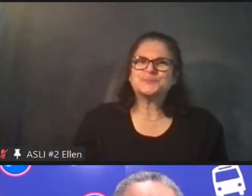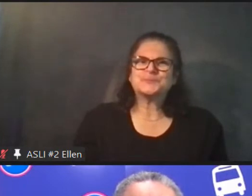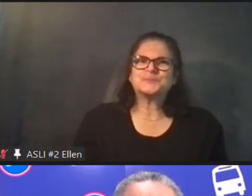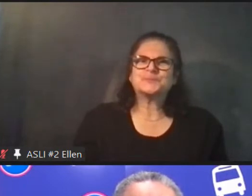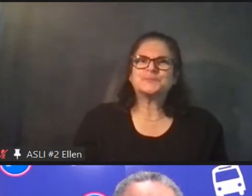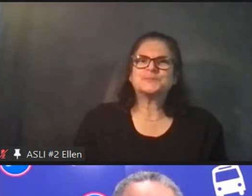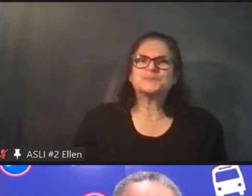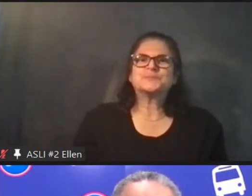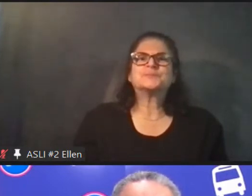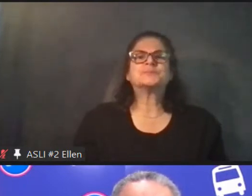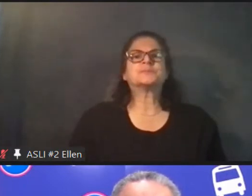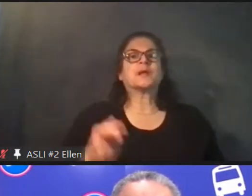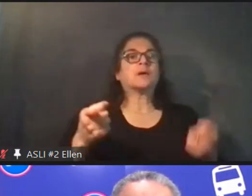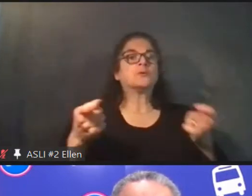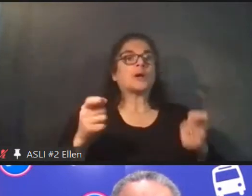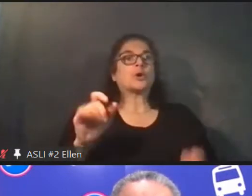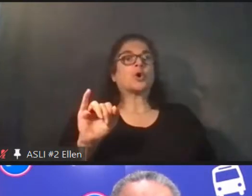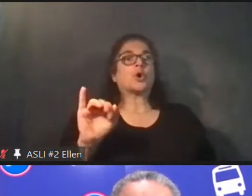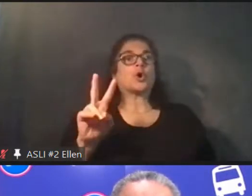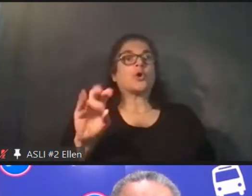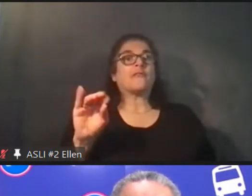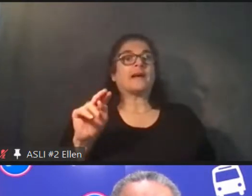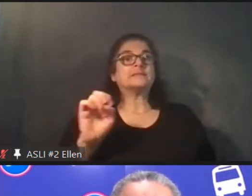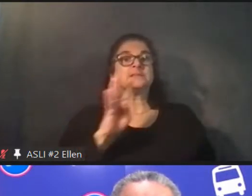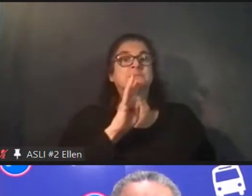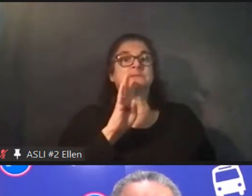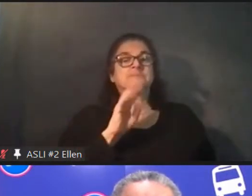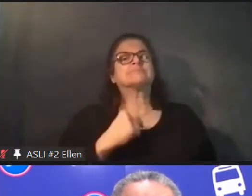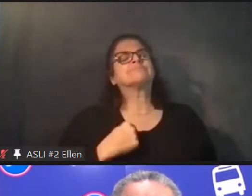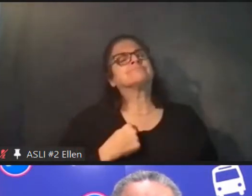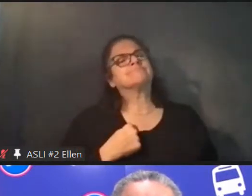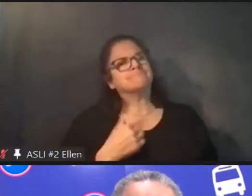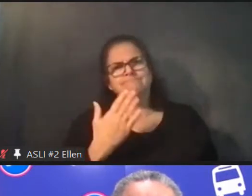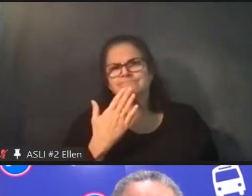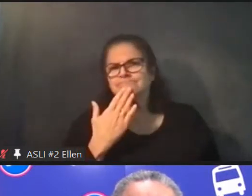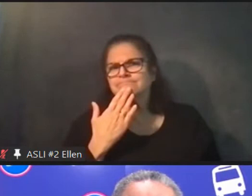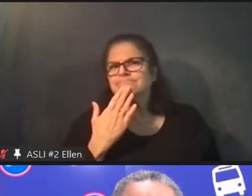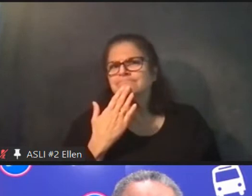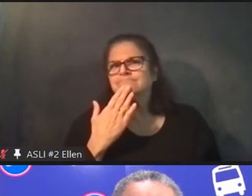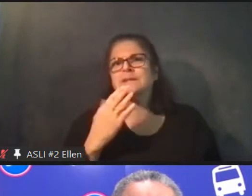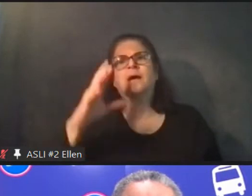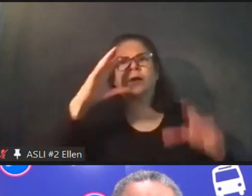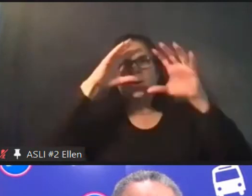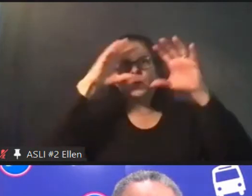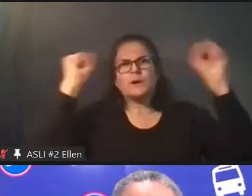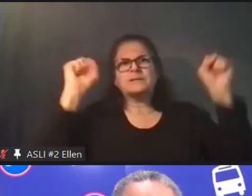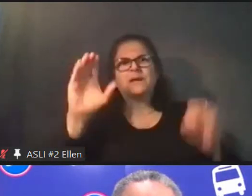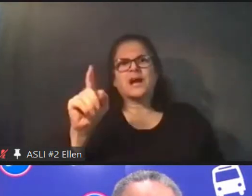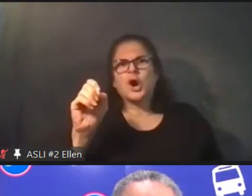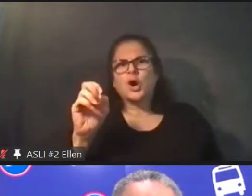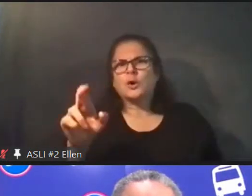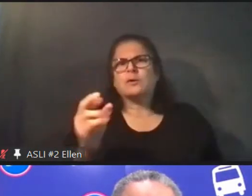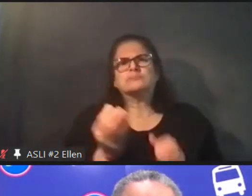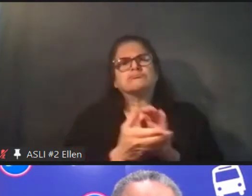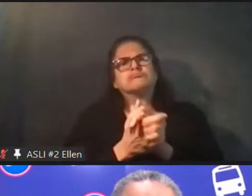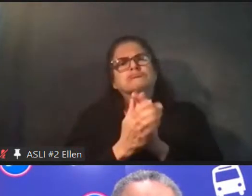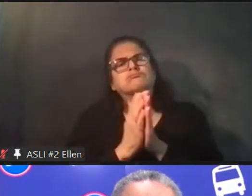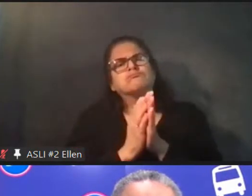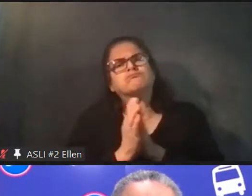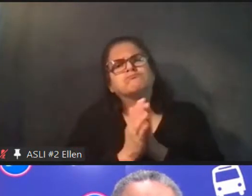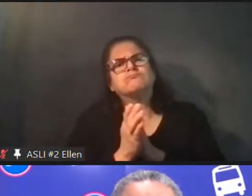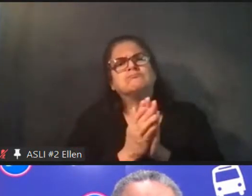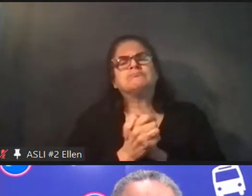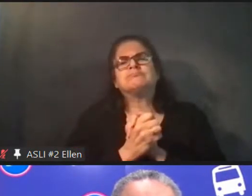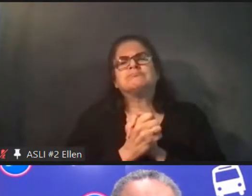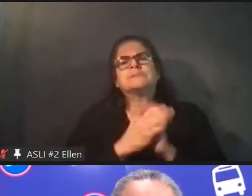This is Director Irvine, and I just want to say, President Carter, it's been such a pleasure to work with you on this go-round at